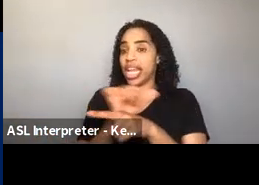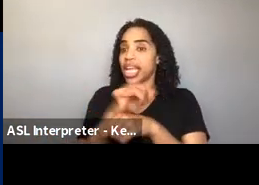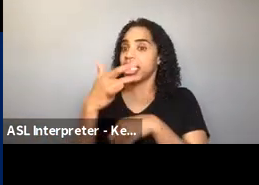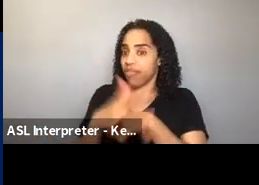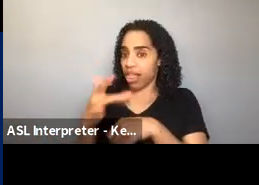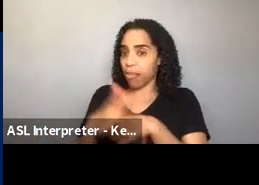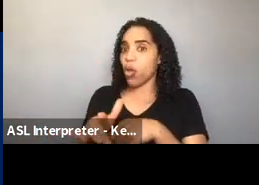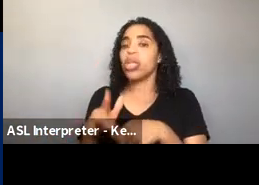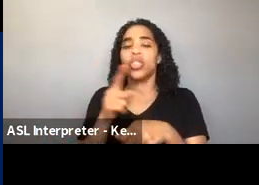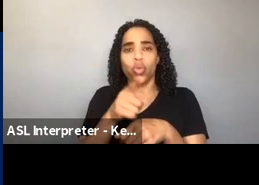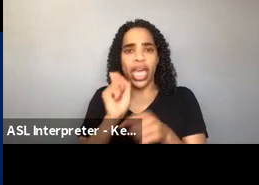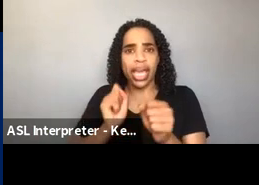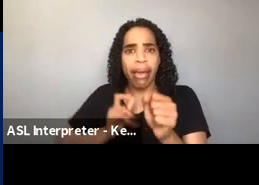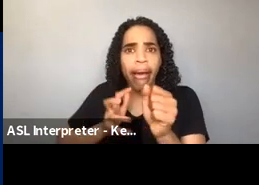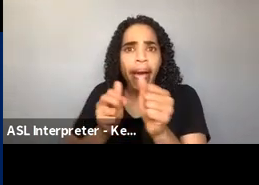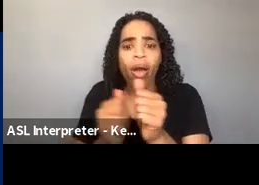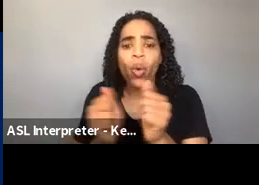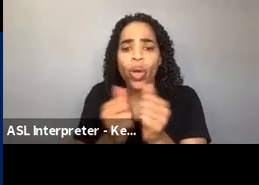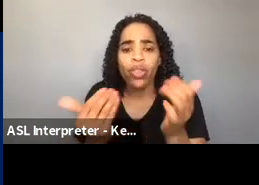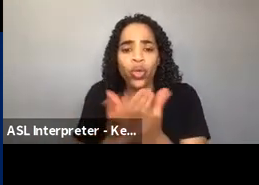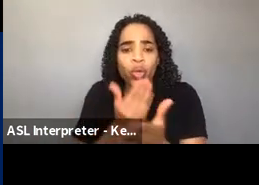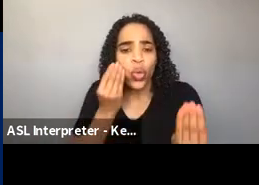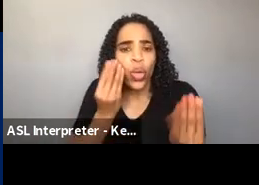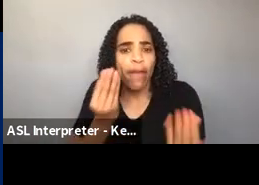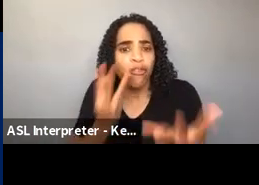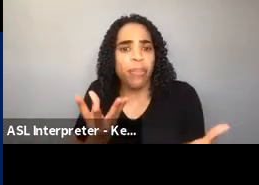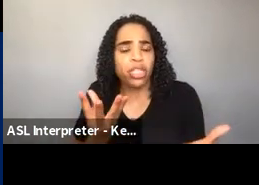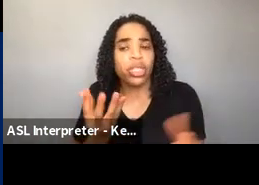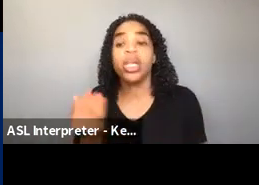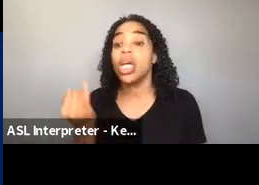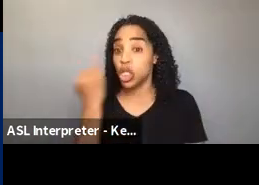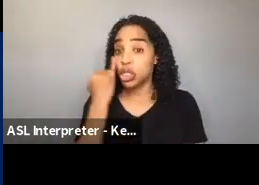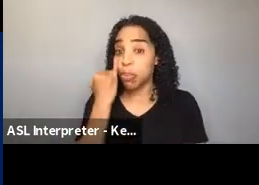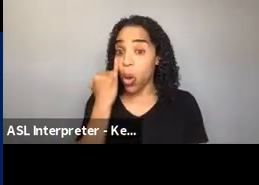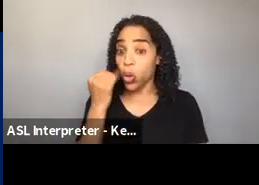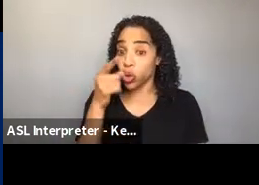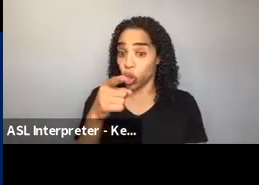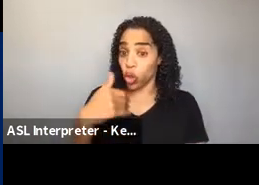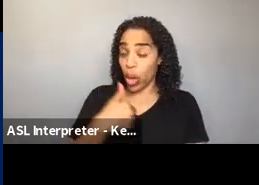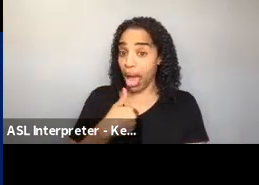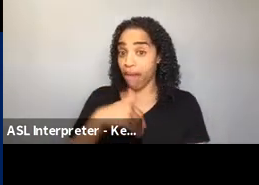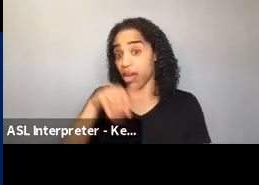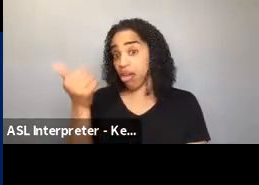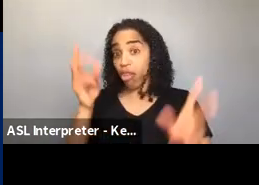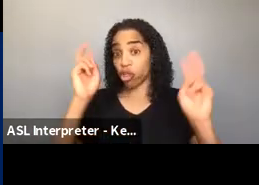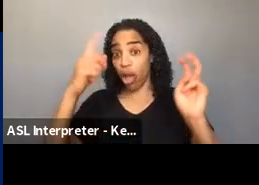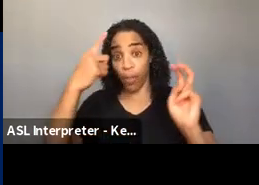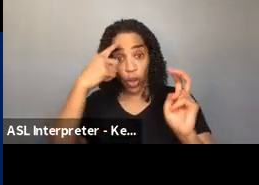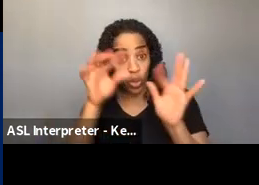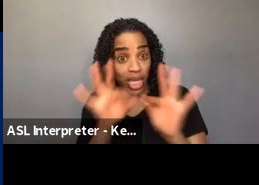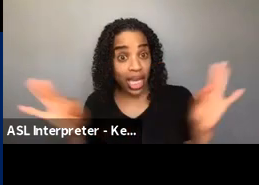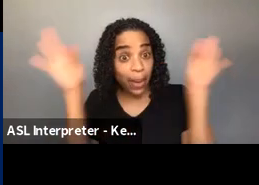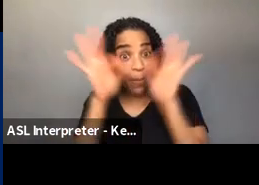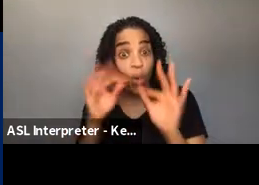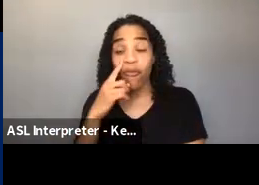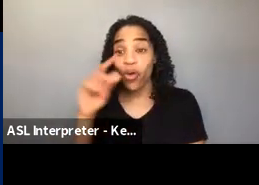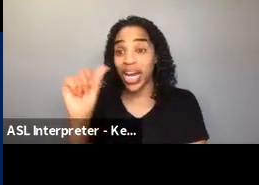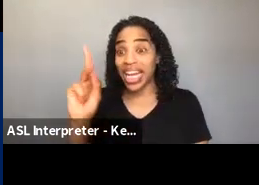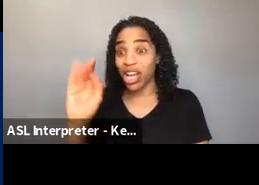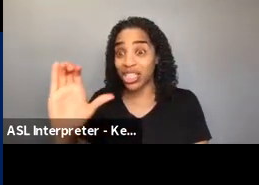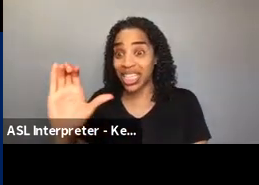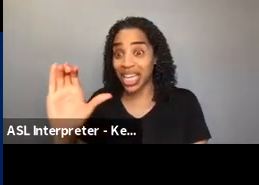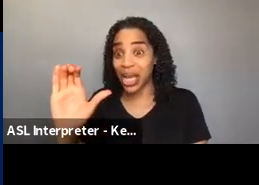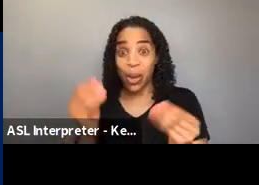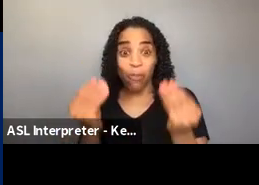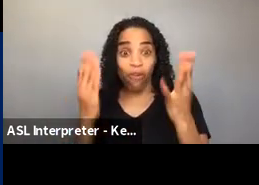keep them up to date. If you have a relevant topic that you think would benefit ADRC providers,